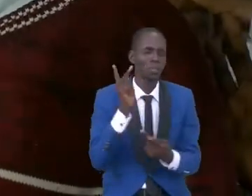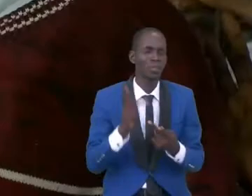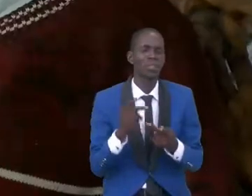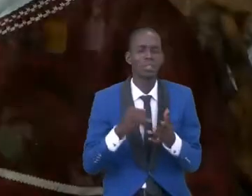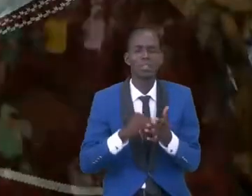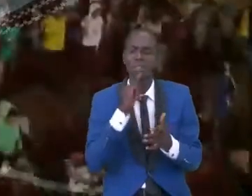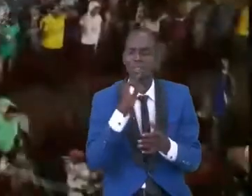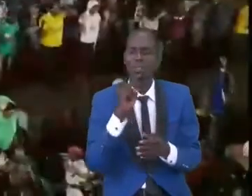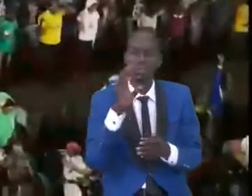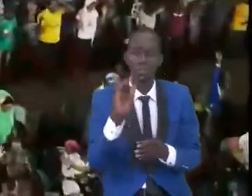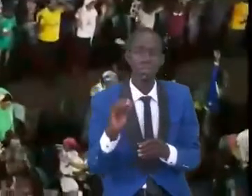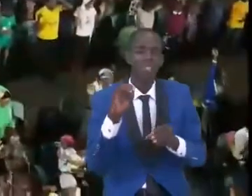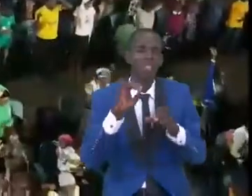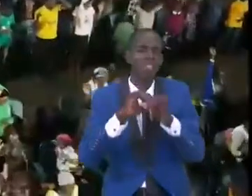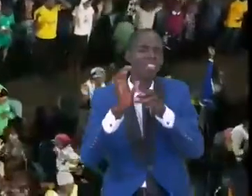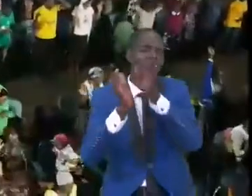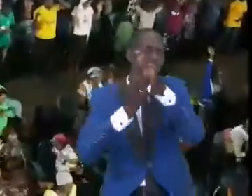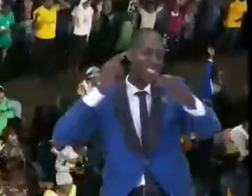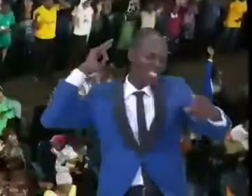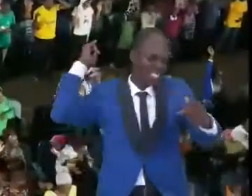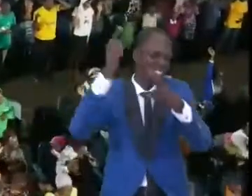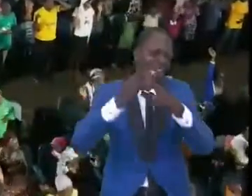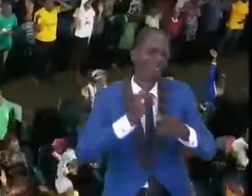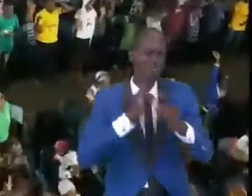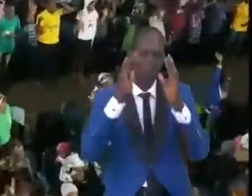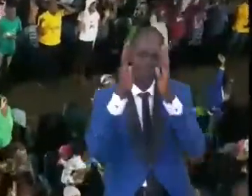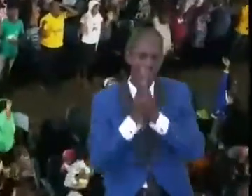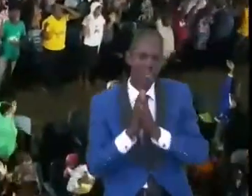Jesus' name I pray.